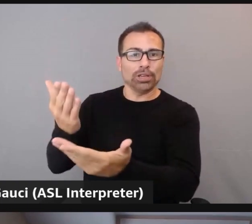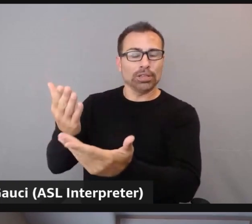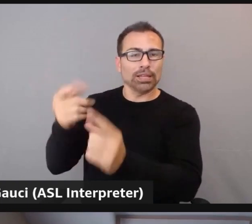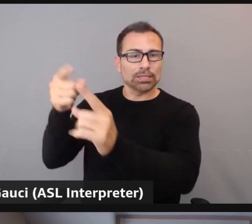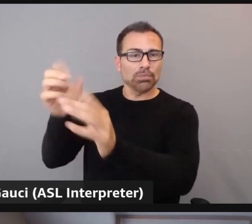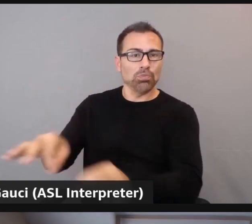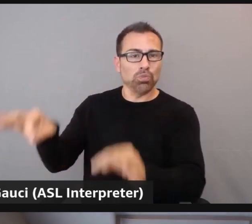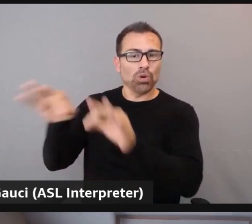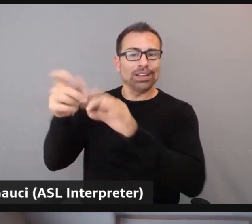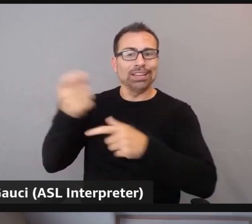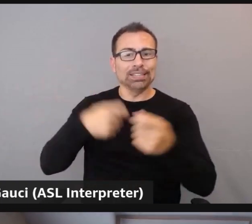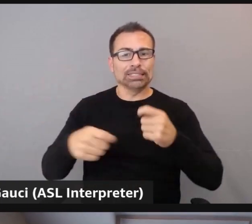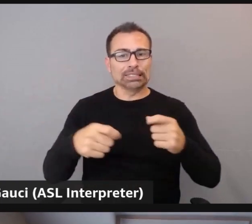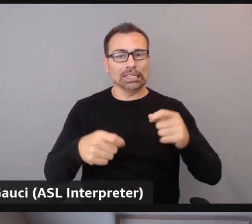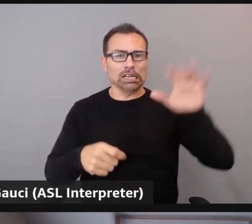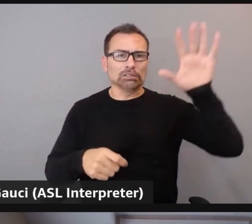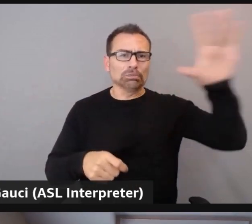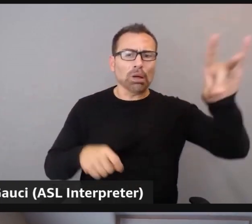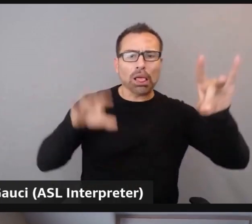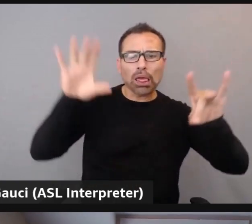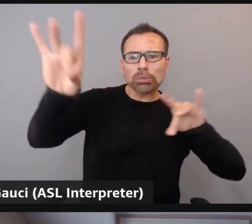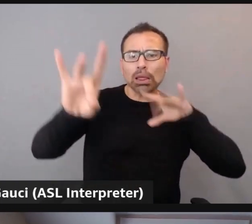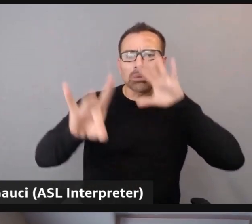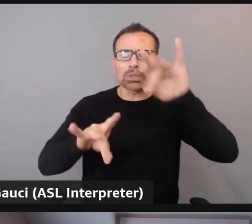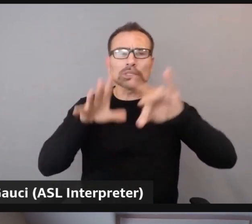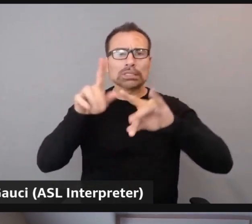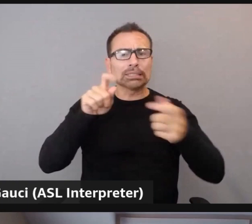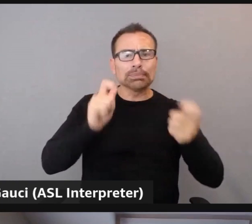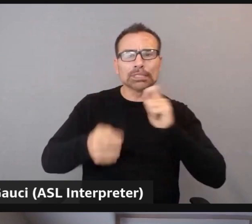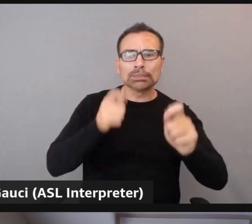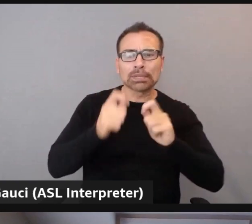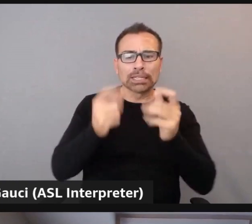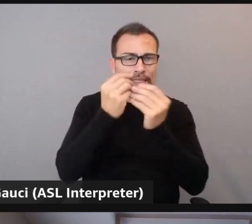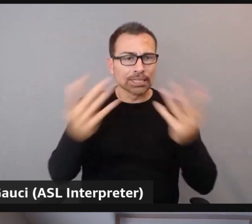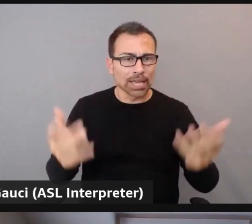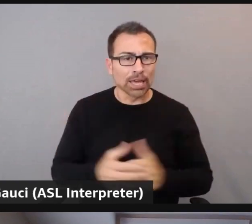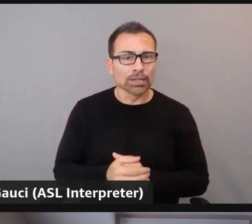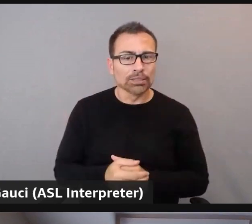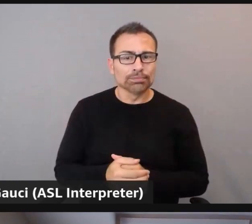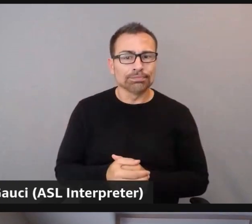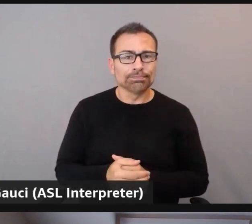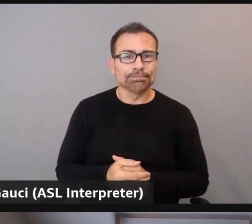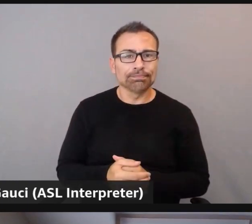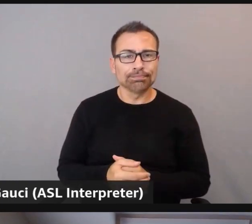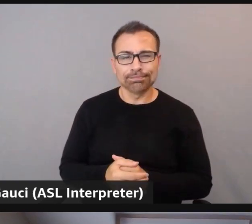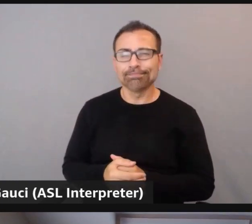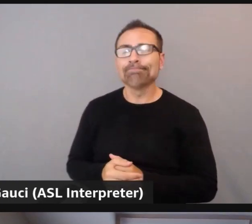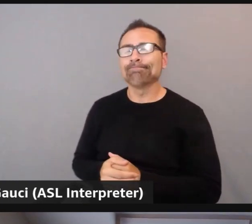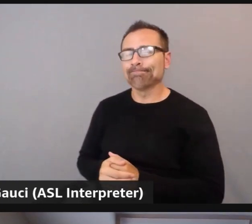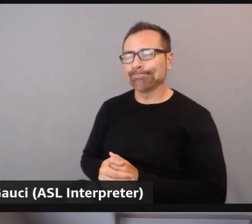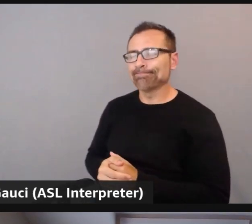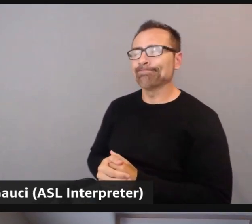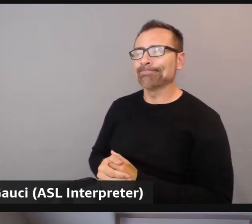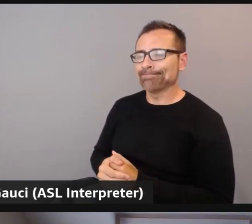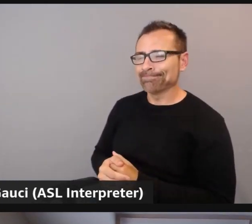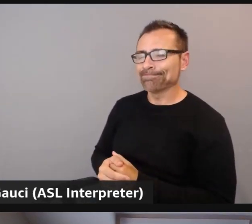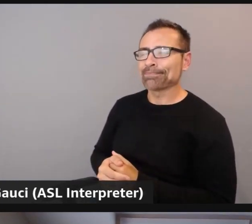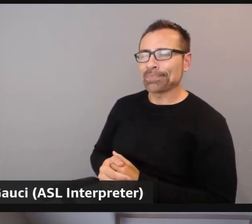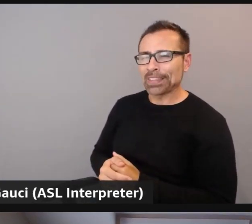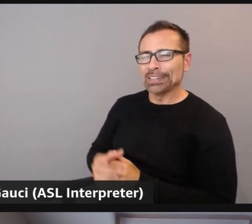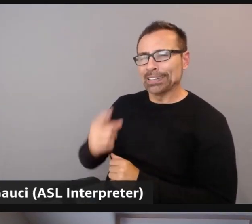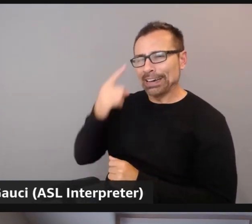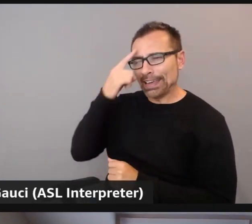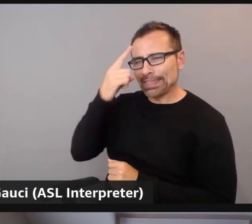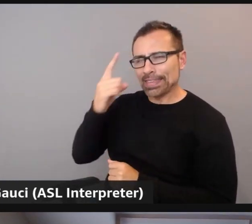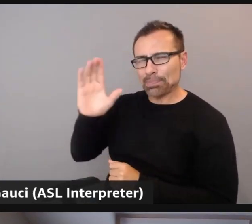pulling and manipulating the data. I think that we had two. We talked earlier about